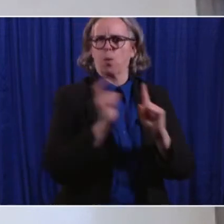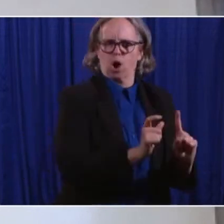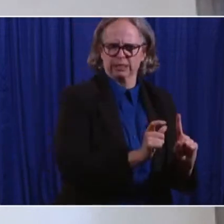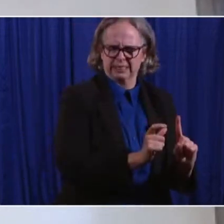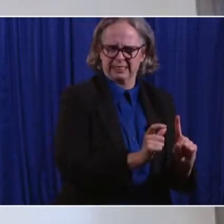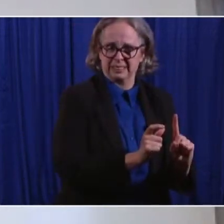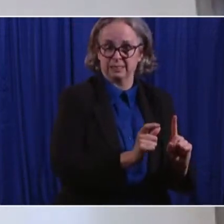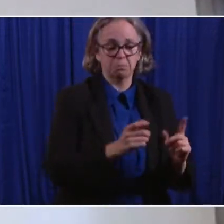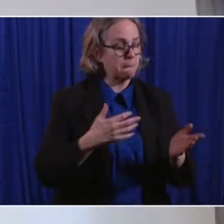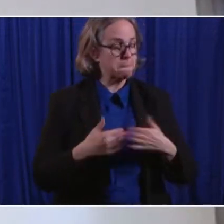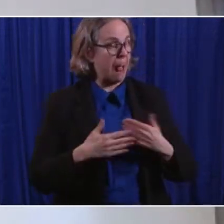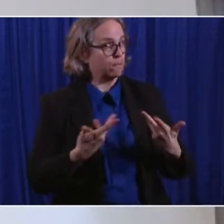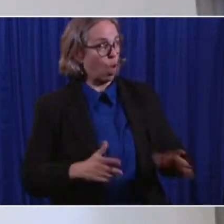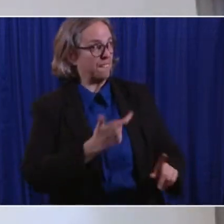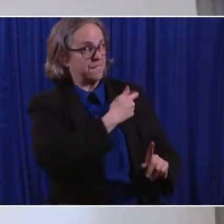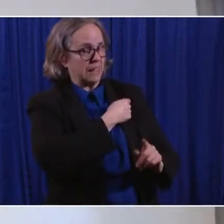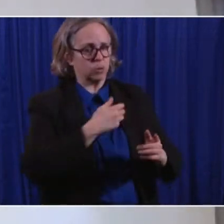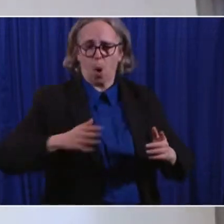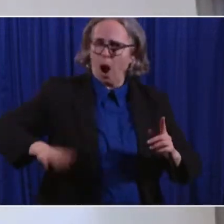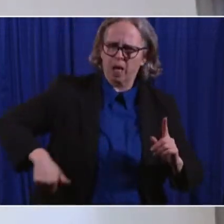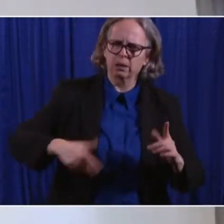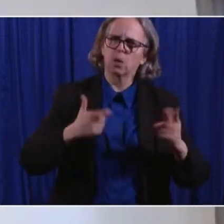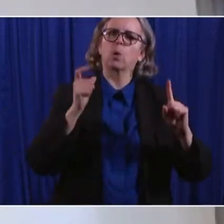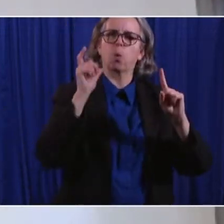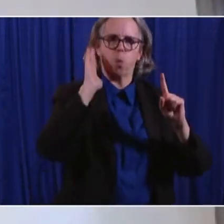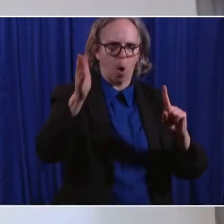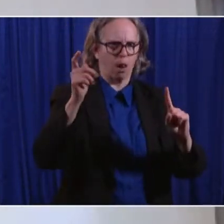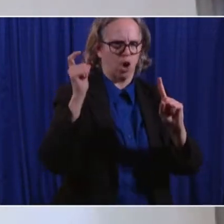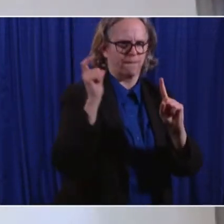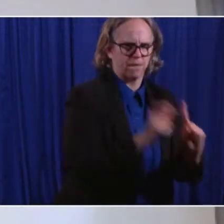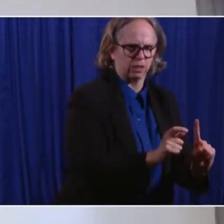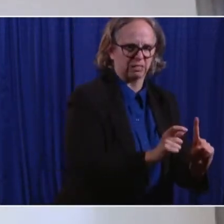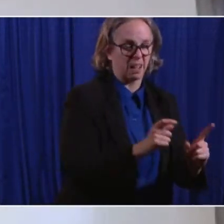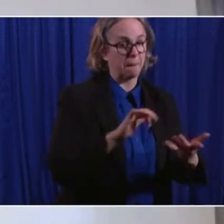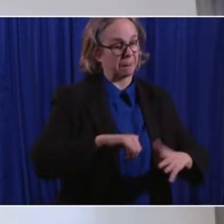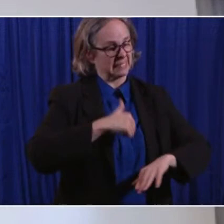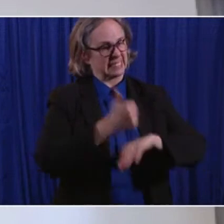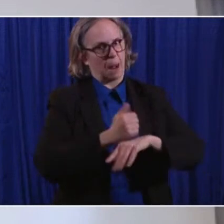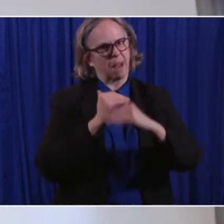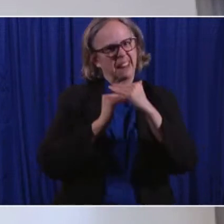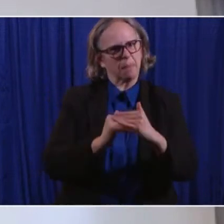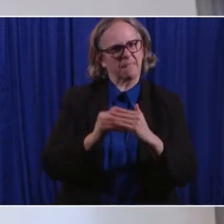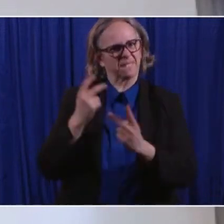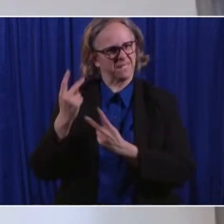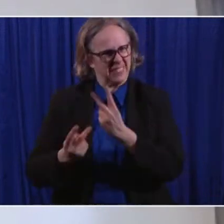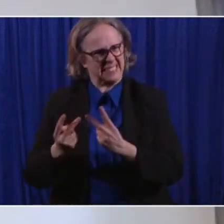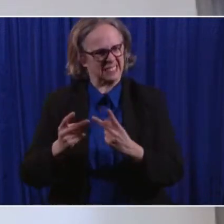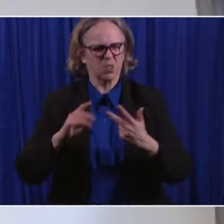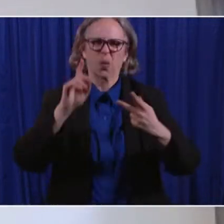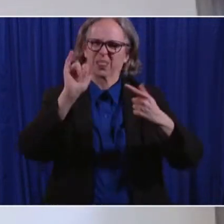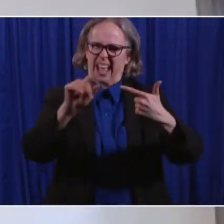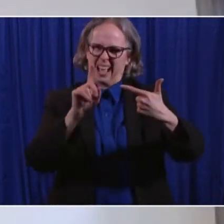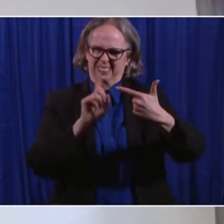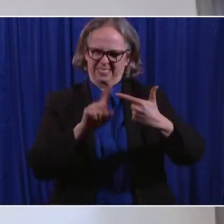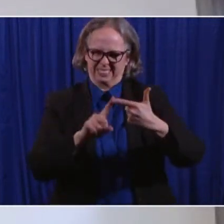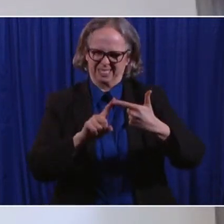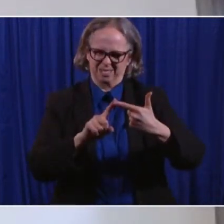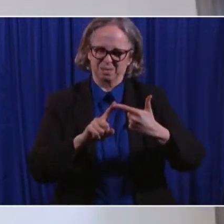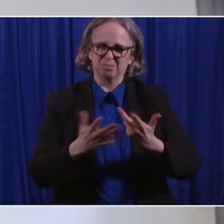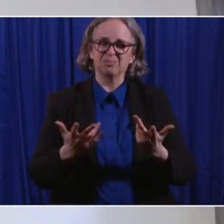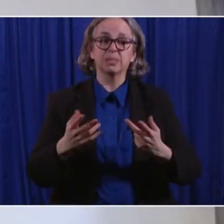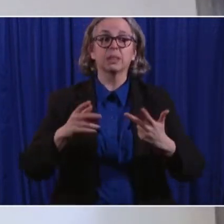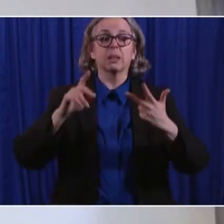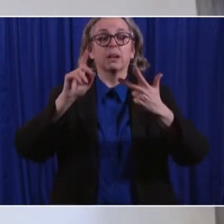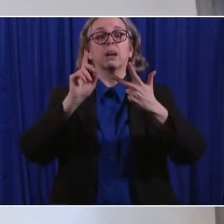not, that would limit their visitation. And then those residents who are in quarantine, again, whether vaccinated or